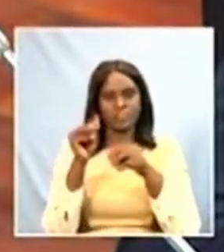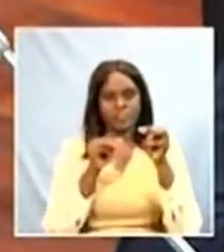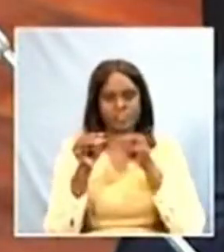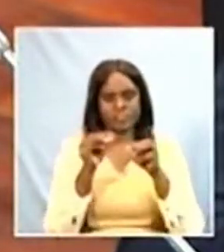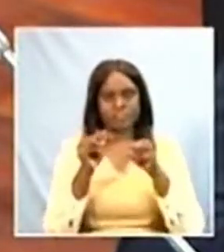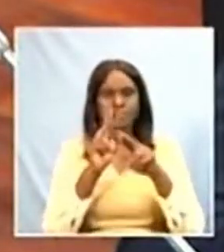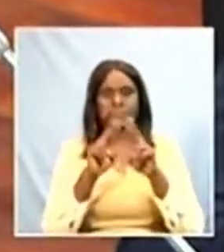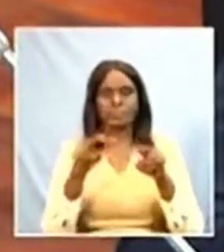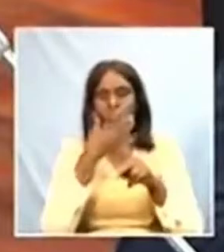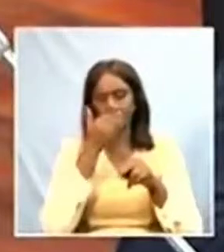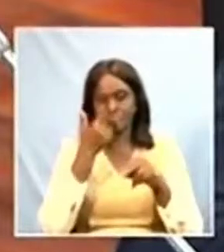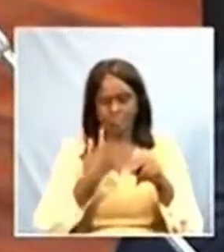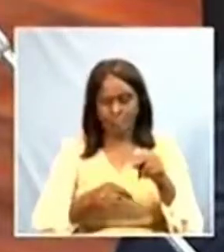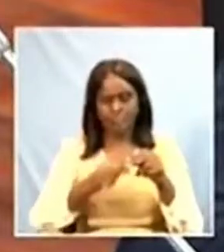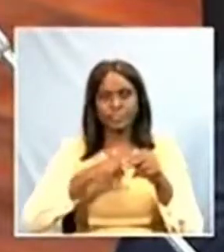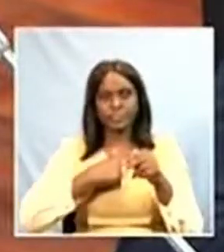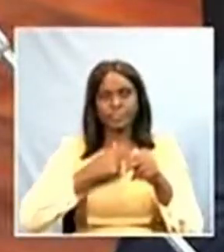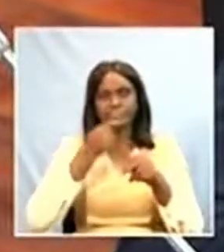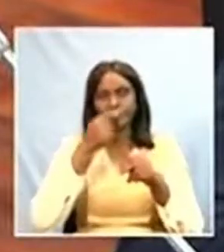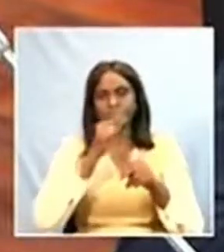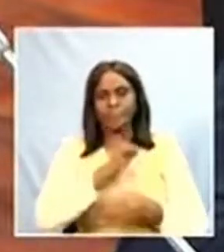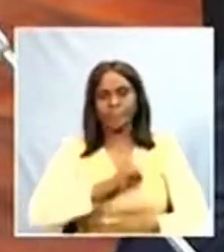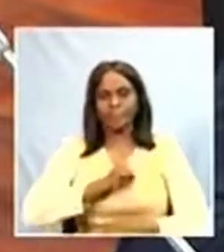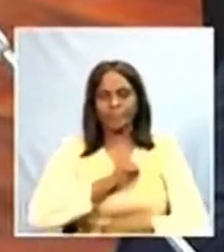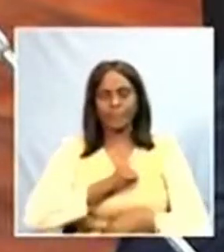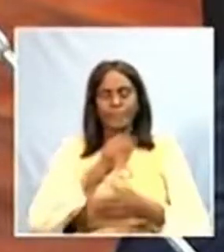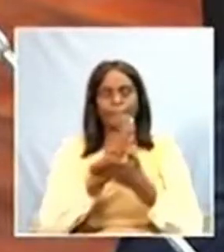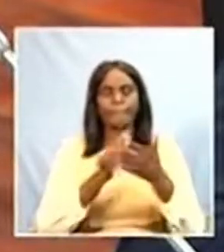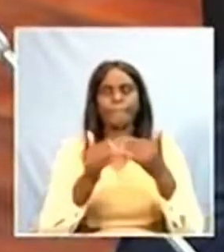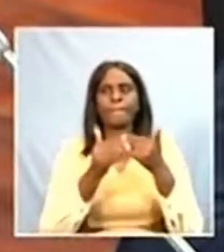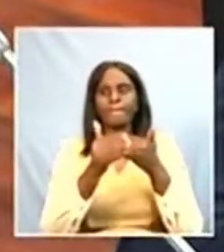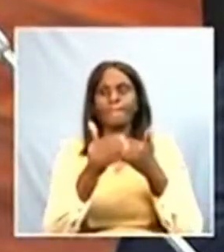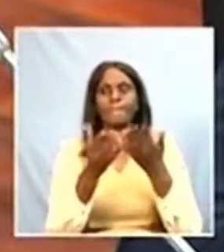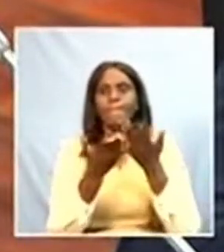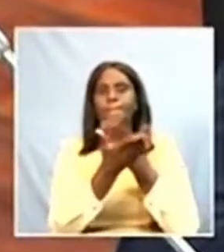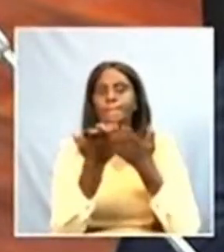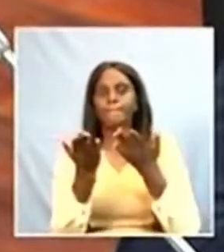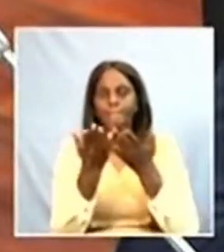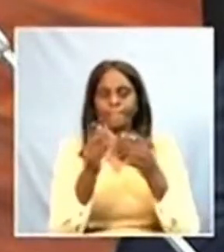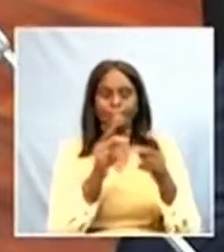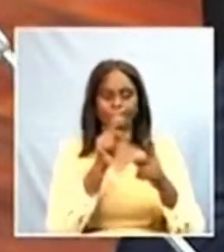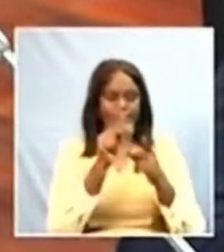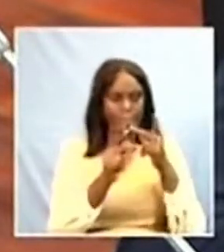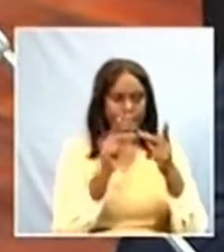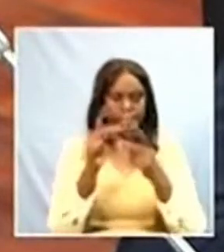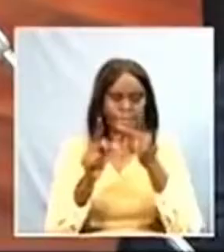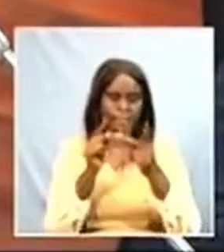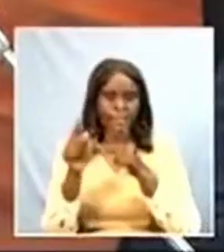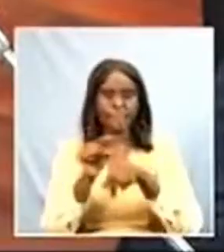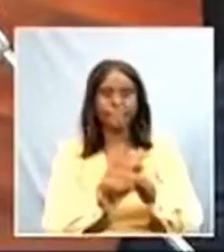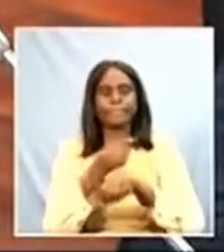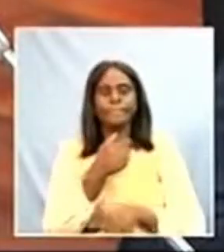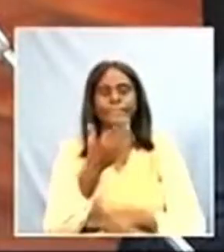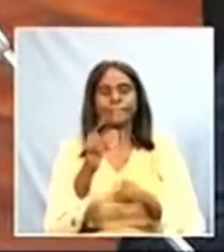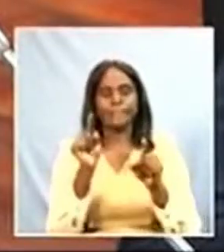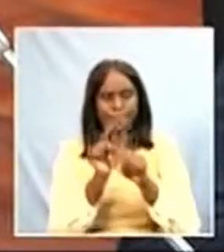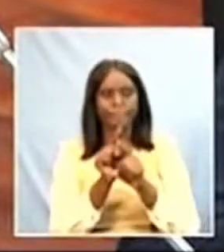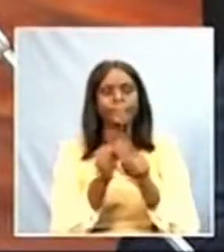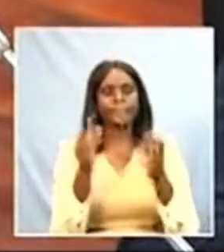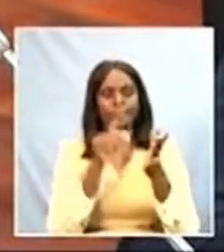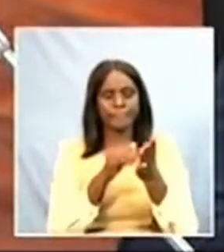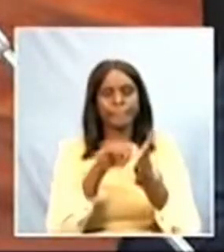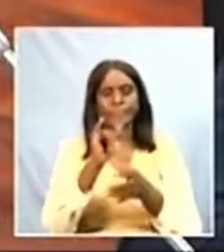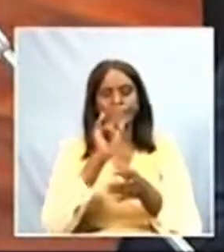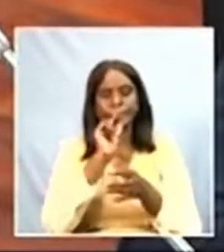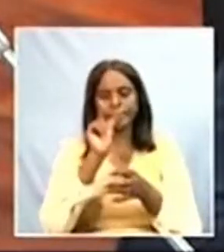I must apologize that to some extent the process took long, and it was